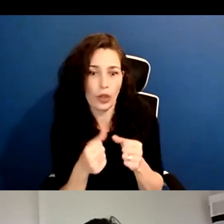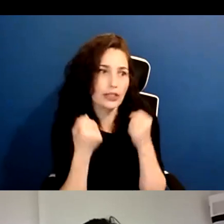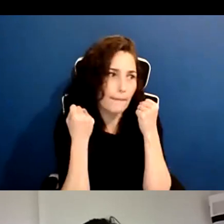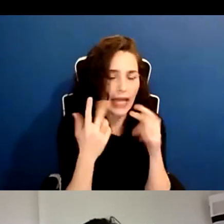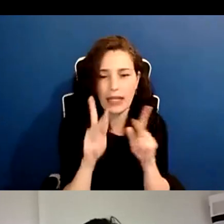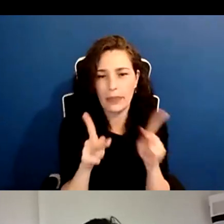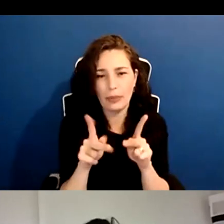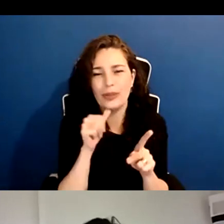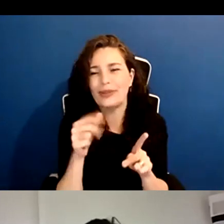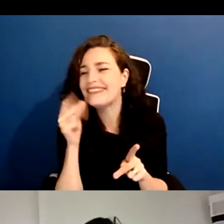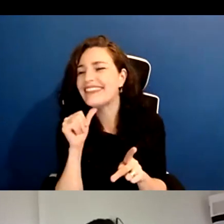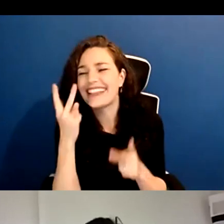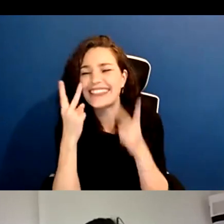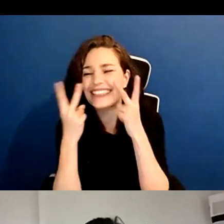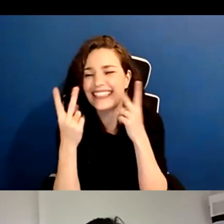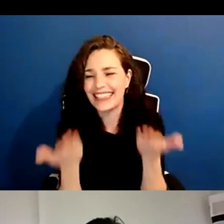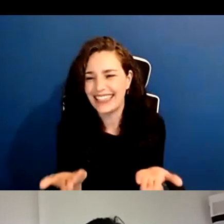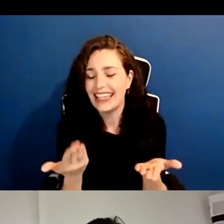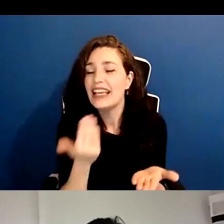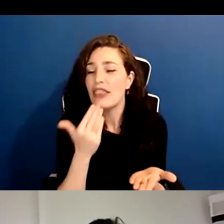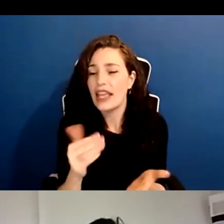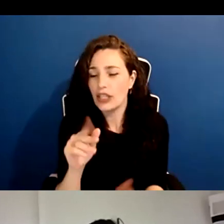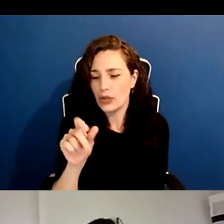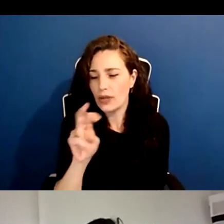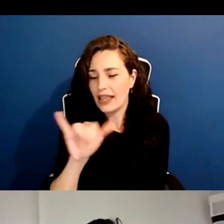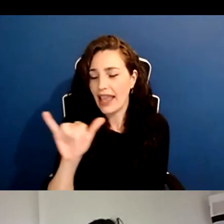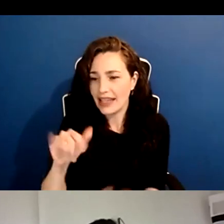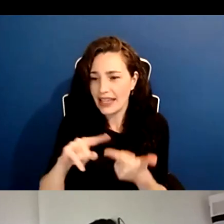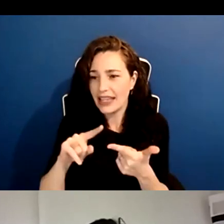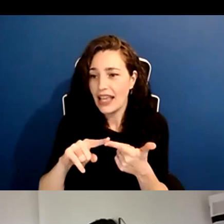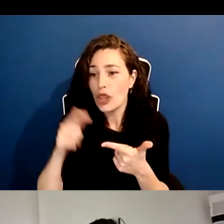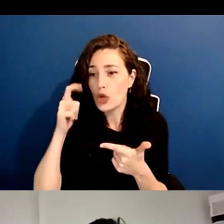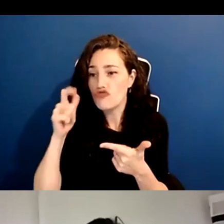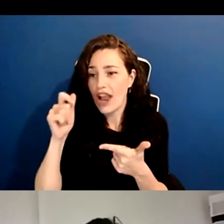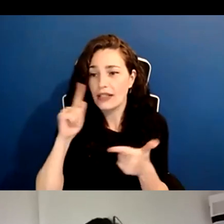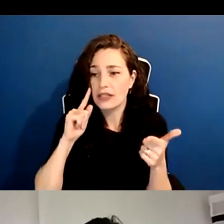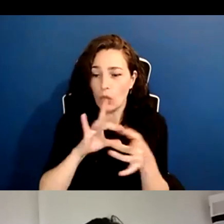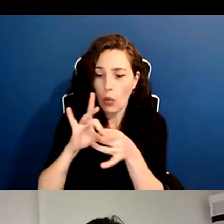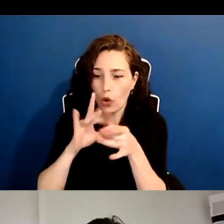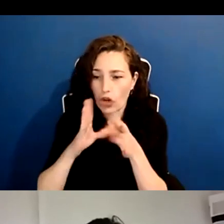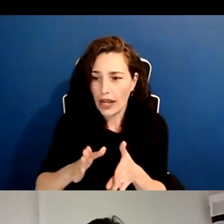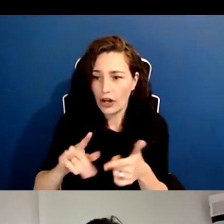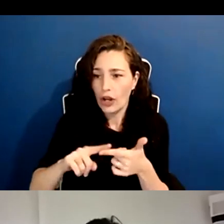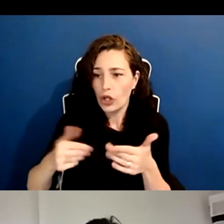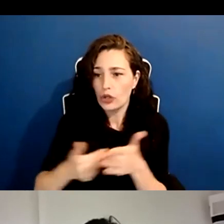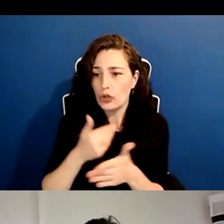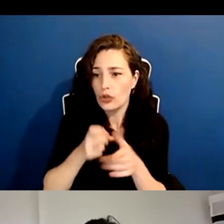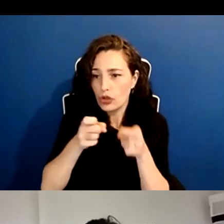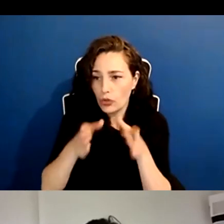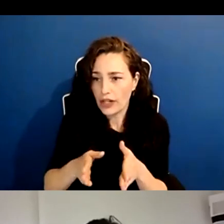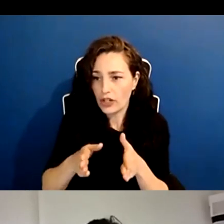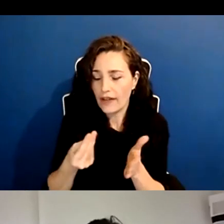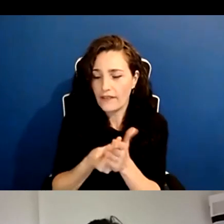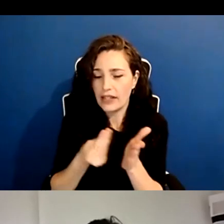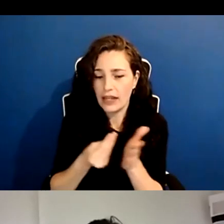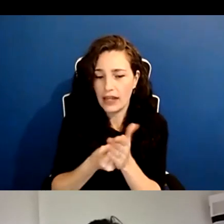of reviewers, and I want to thank my colleague, Kenny Brown, our grants coordinator, our new director of funding, Posi Tang, and then